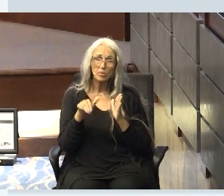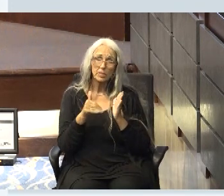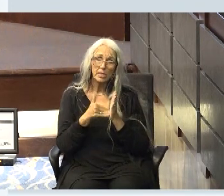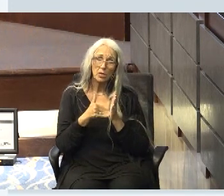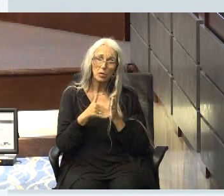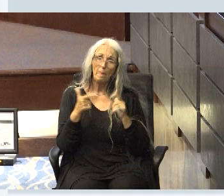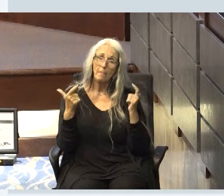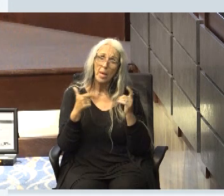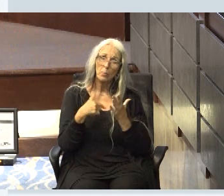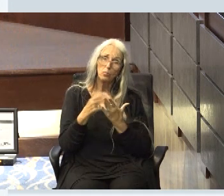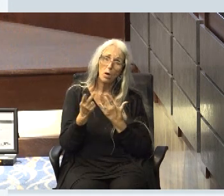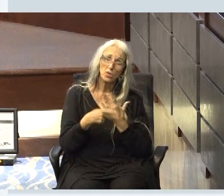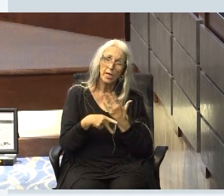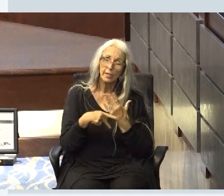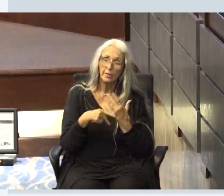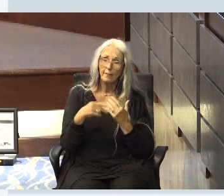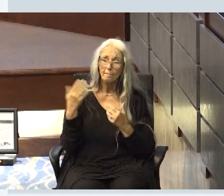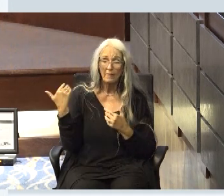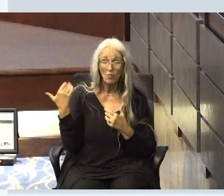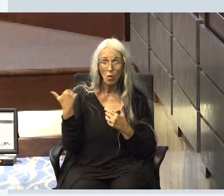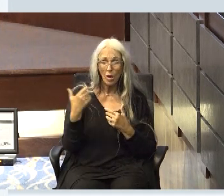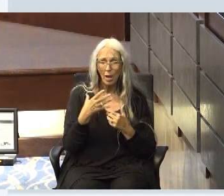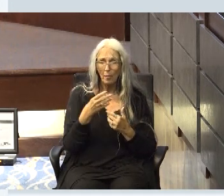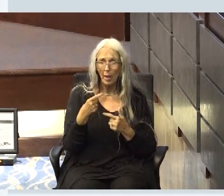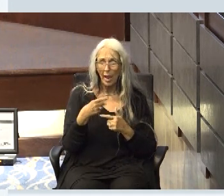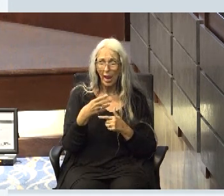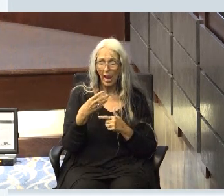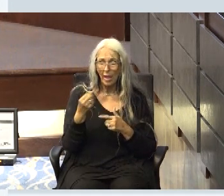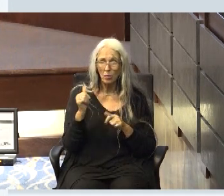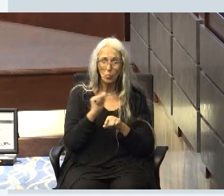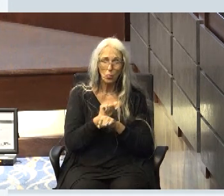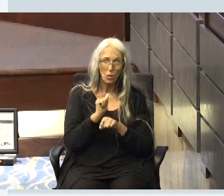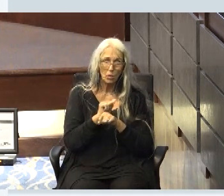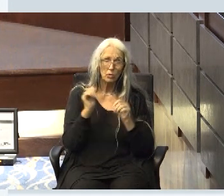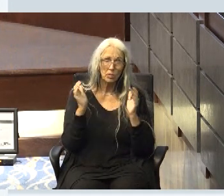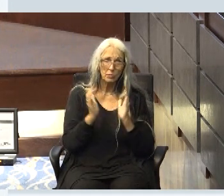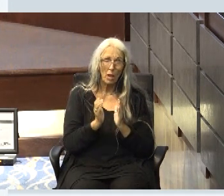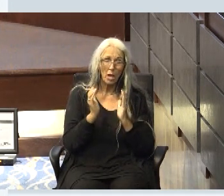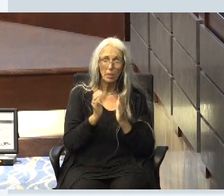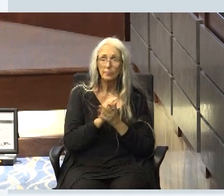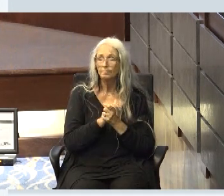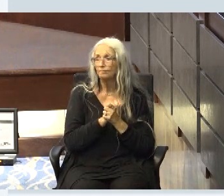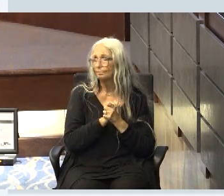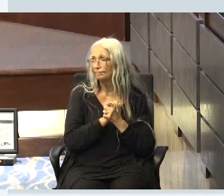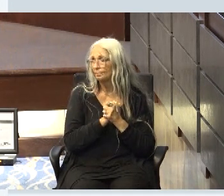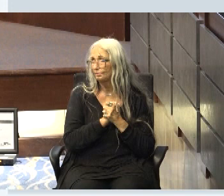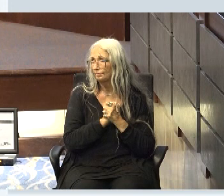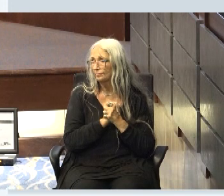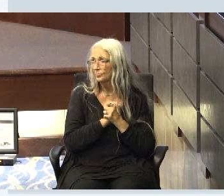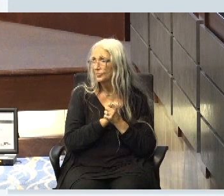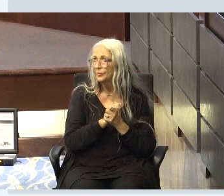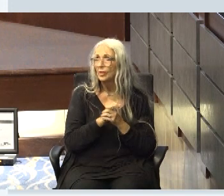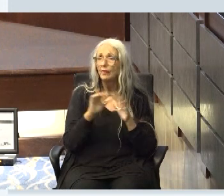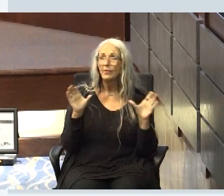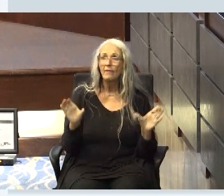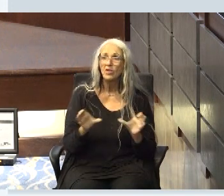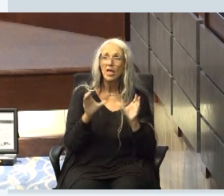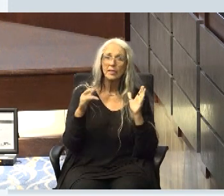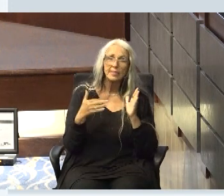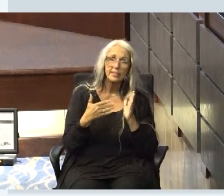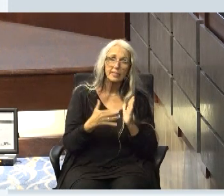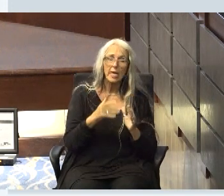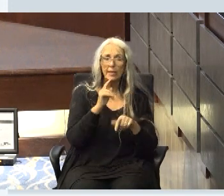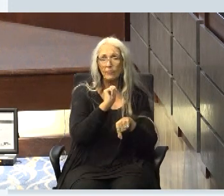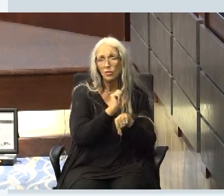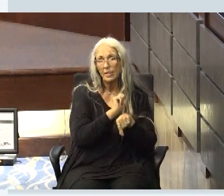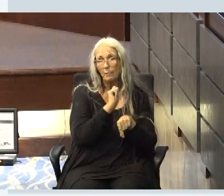they were early on, but also working towards the smaller end of the spectrum too. It's not up here. They've done studies for Temple,